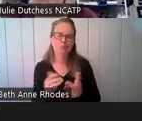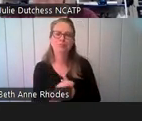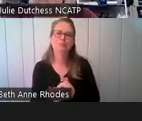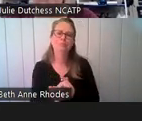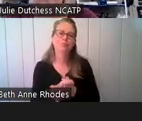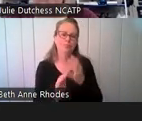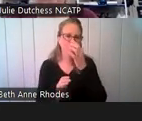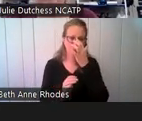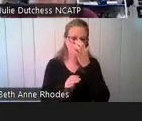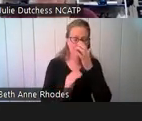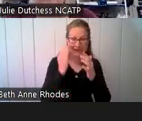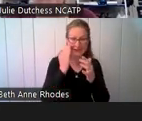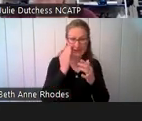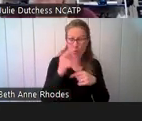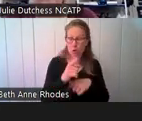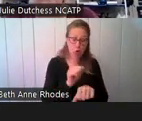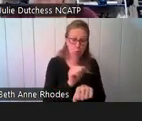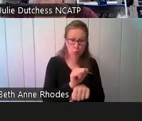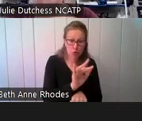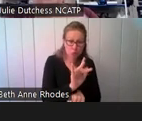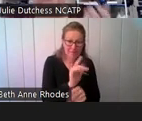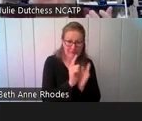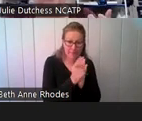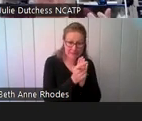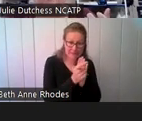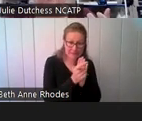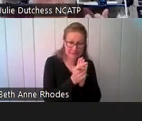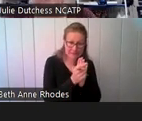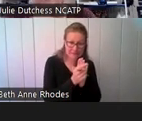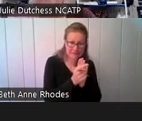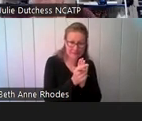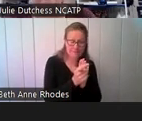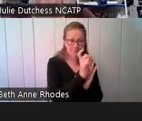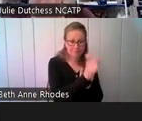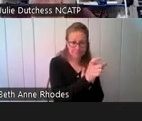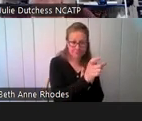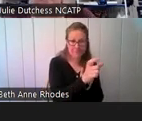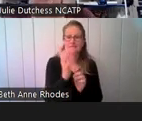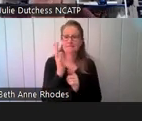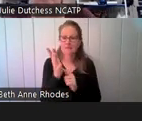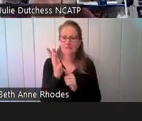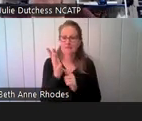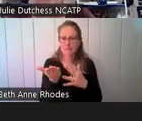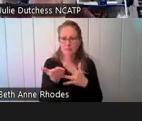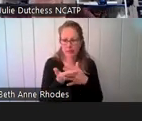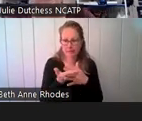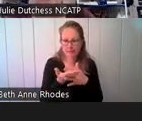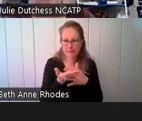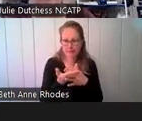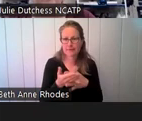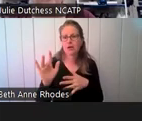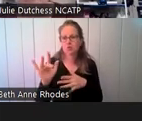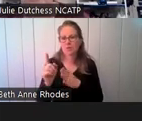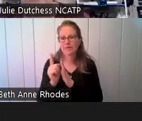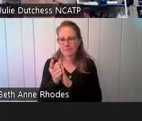the thing where you work for 25 minutes in 25 minute chunks, and then you get a 5 minute break in between each burst of